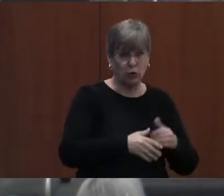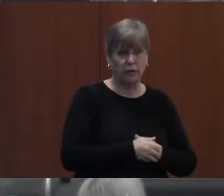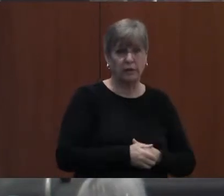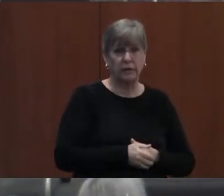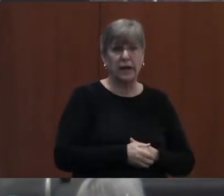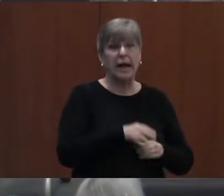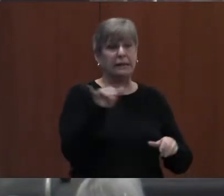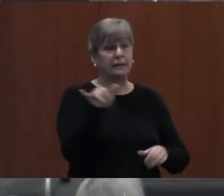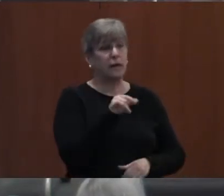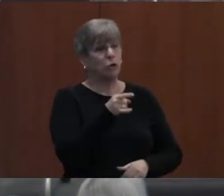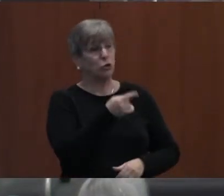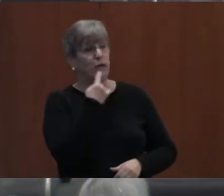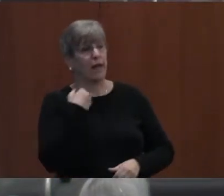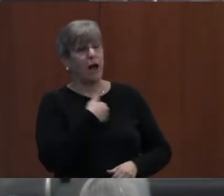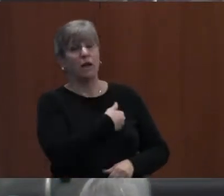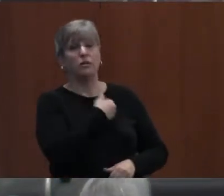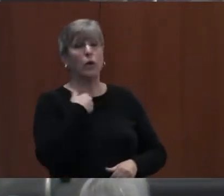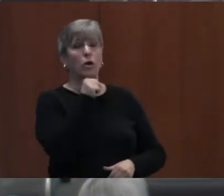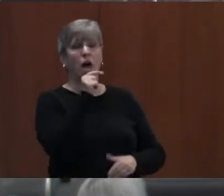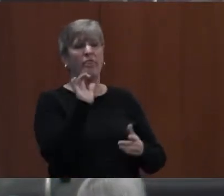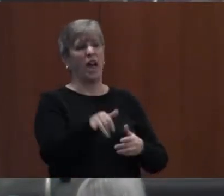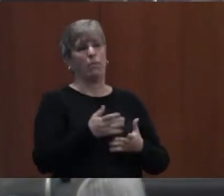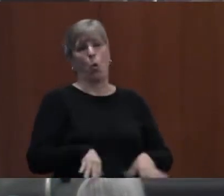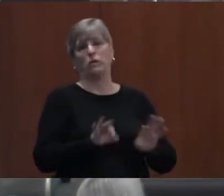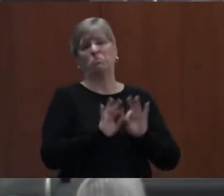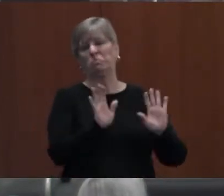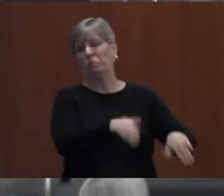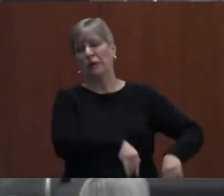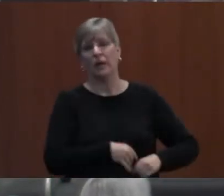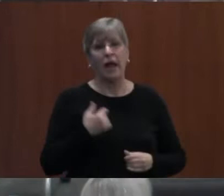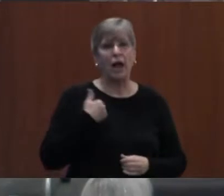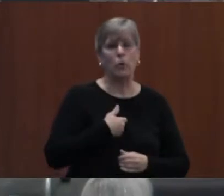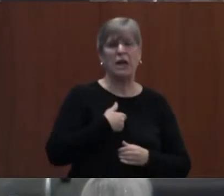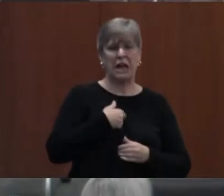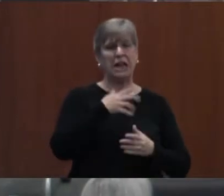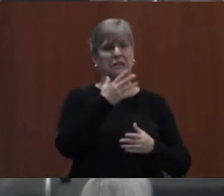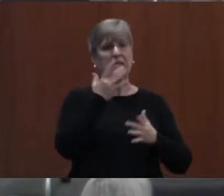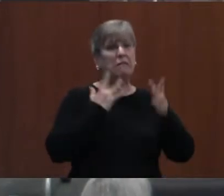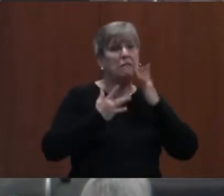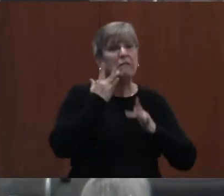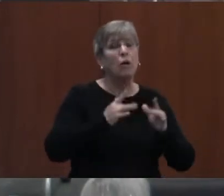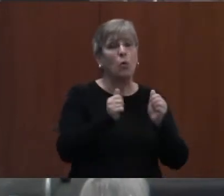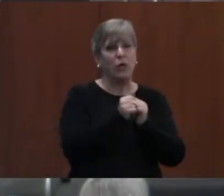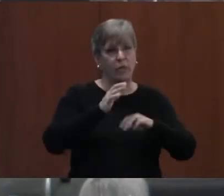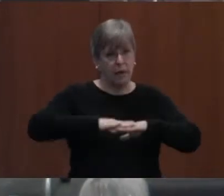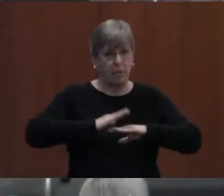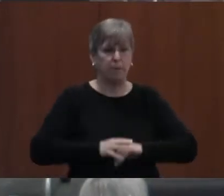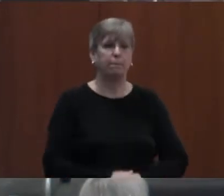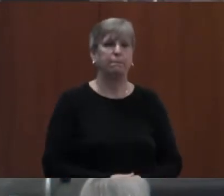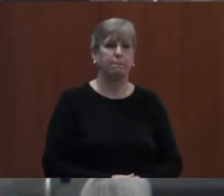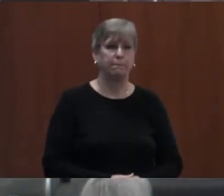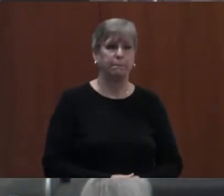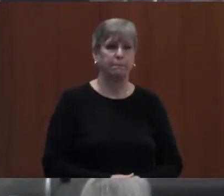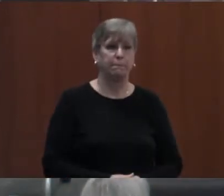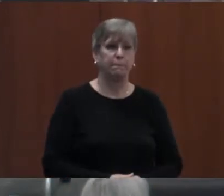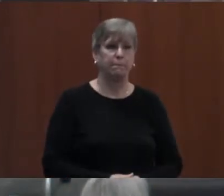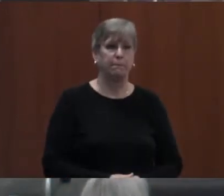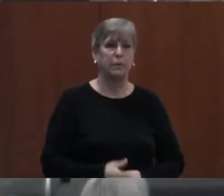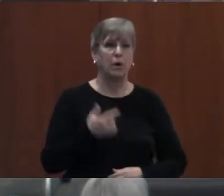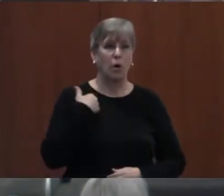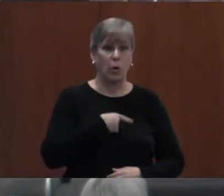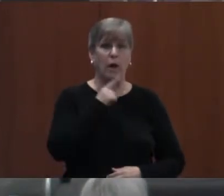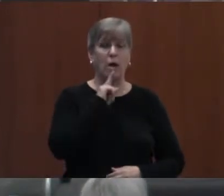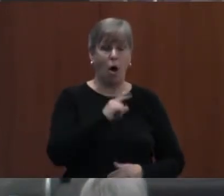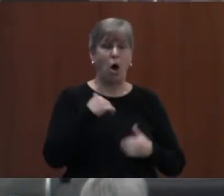akin to you telling us that we are not that important and that we can get by with just the bare minimum. We